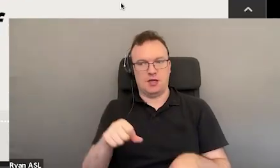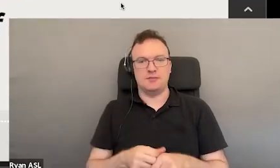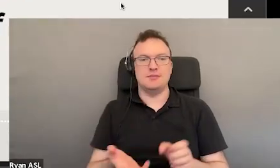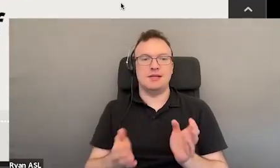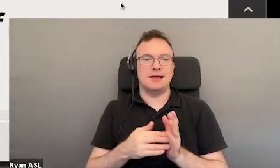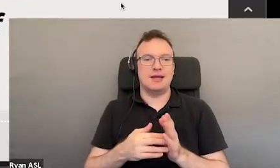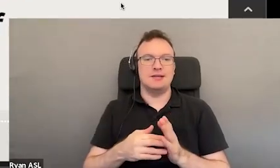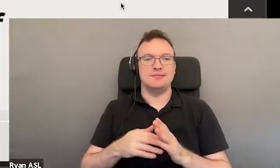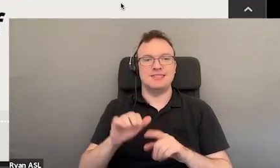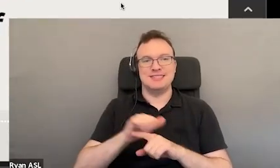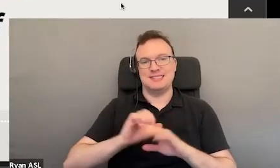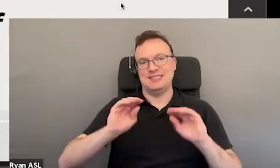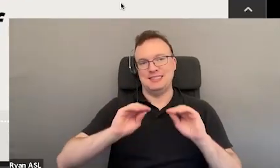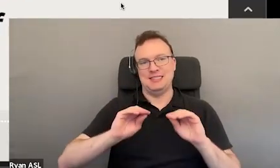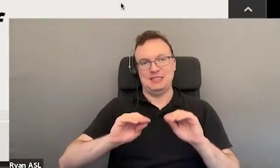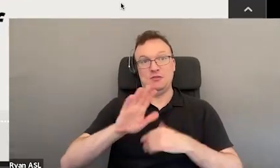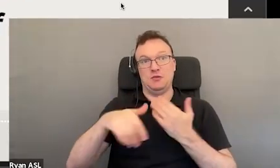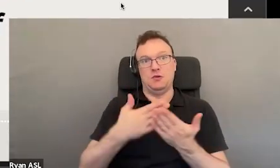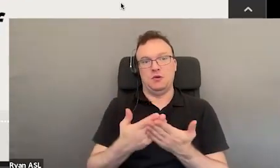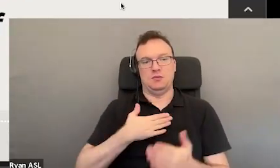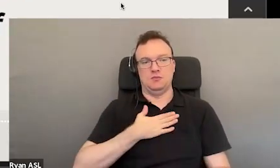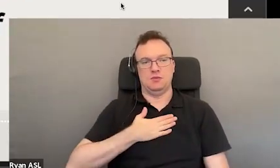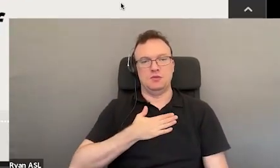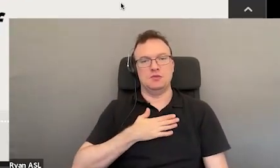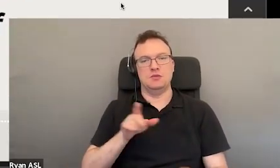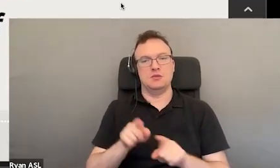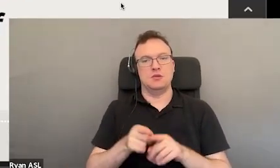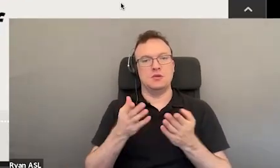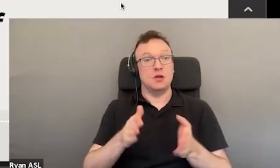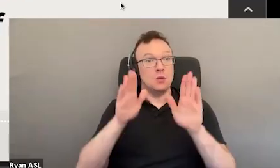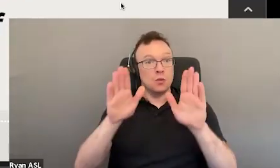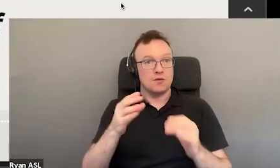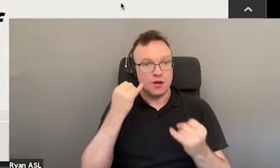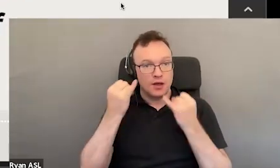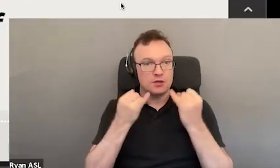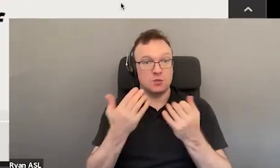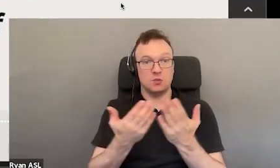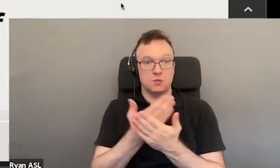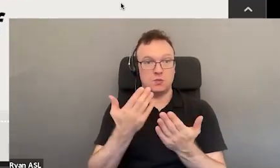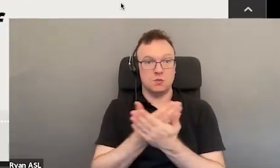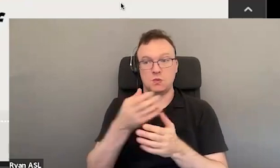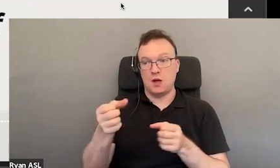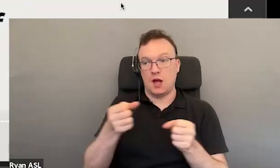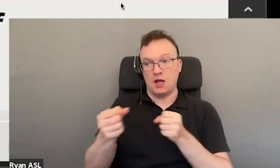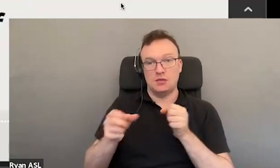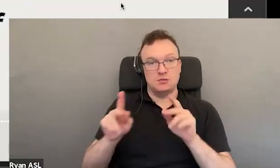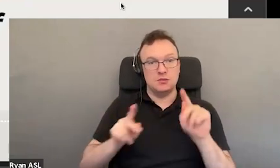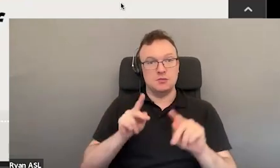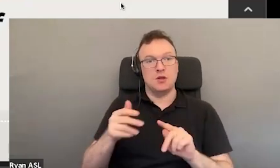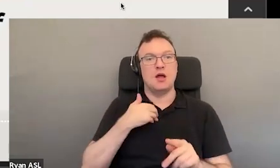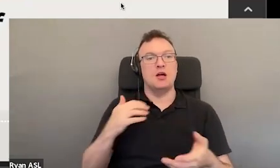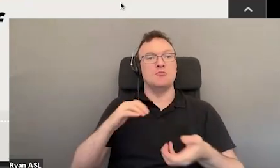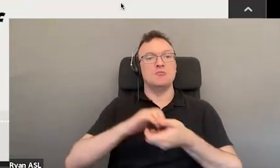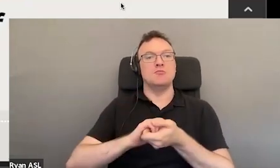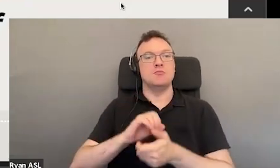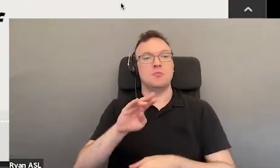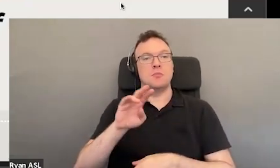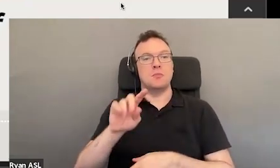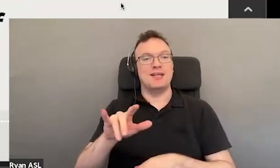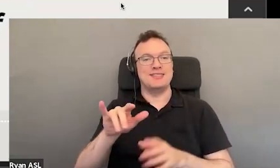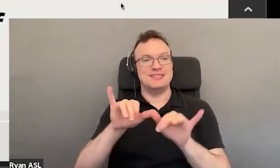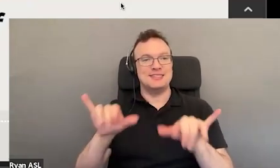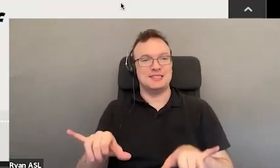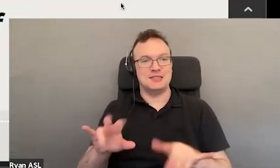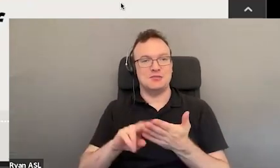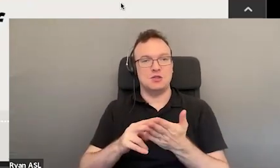Make training available for everybody. There's also, it's a great idea for new hires to have a buddy system so that you can assign